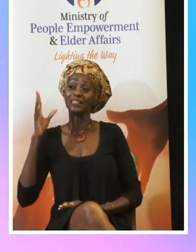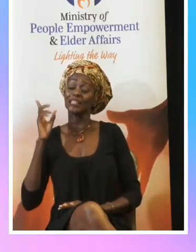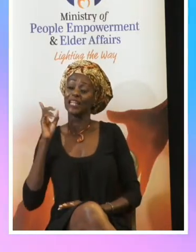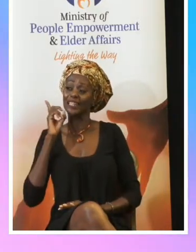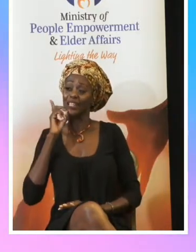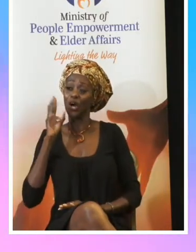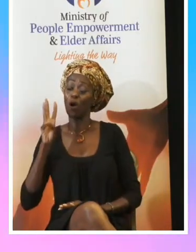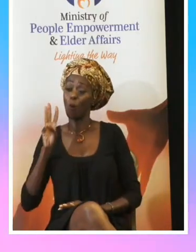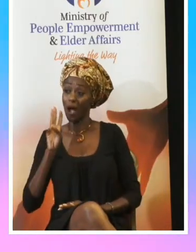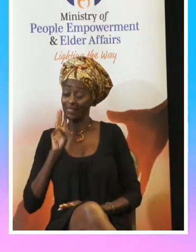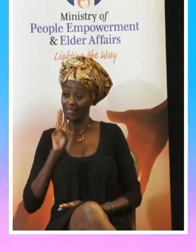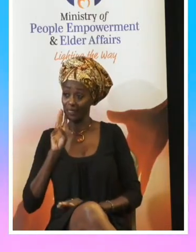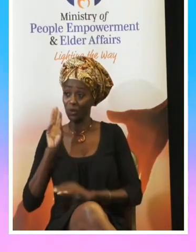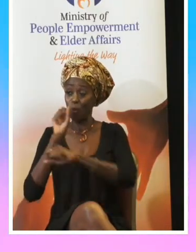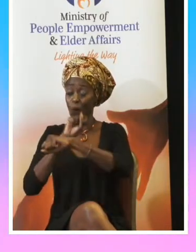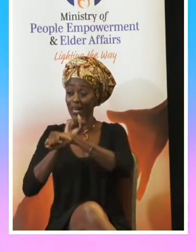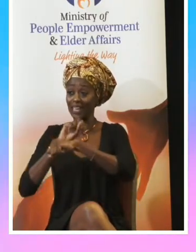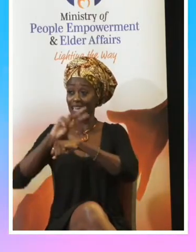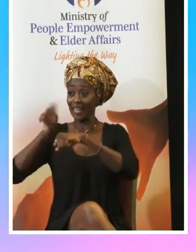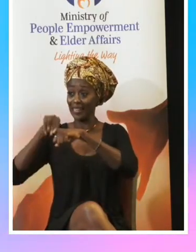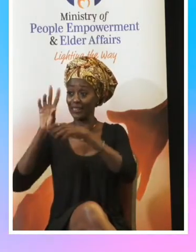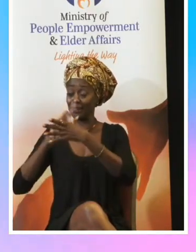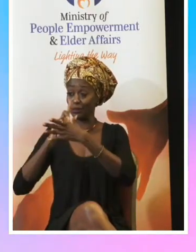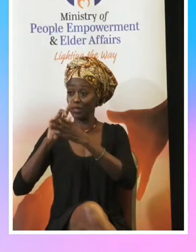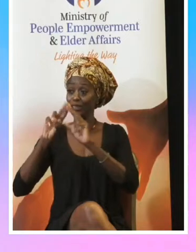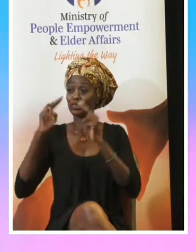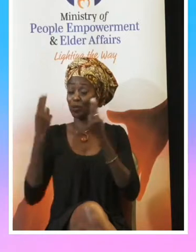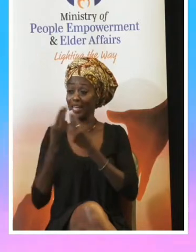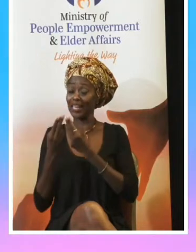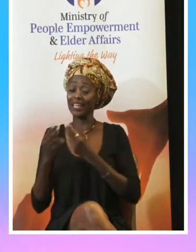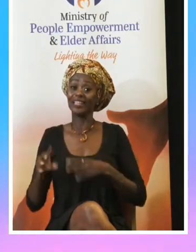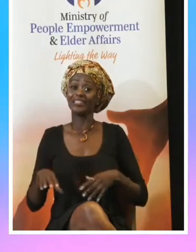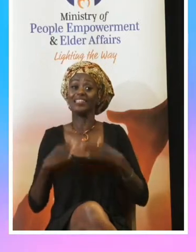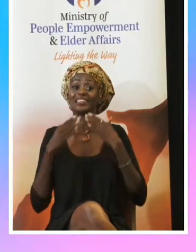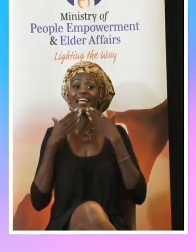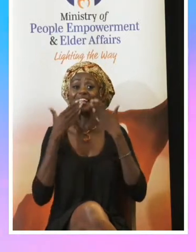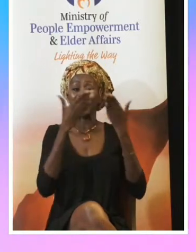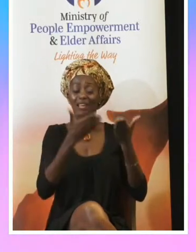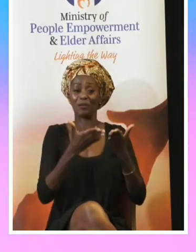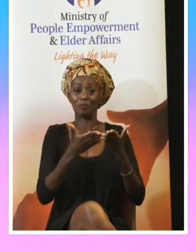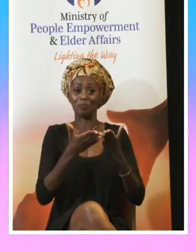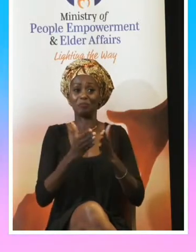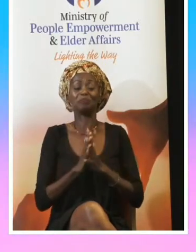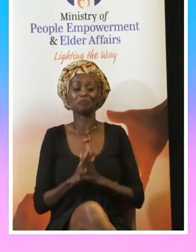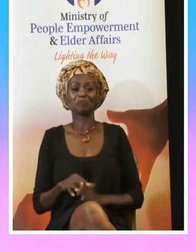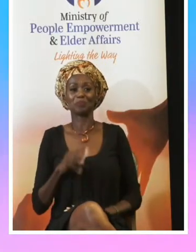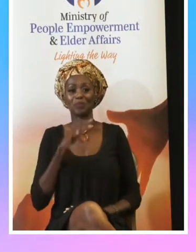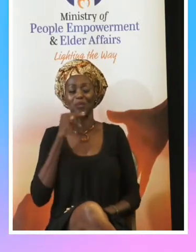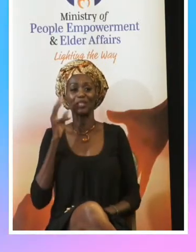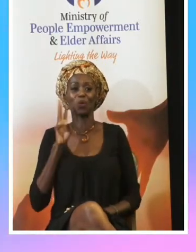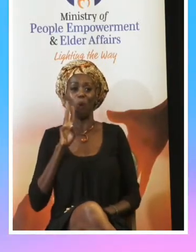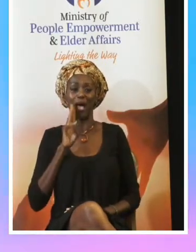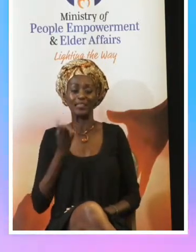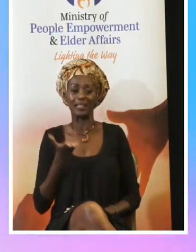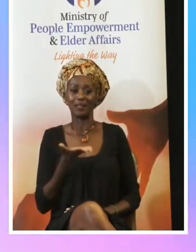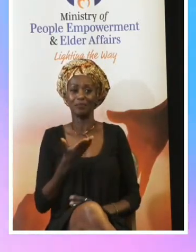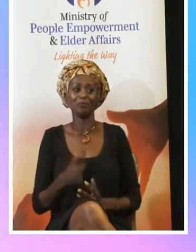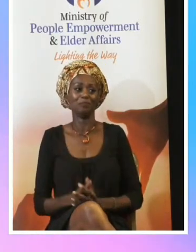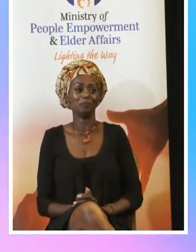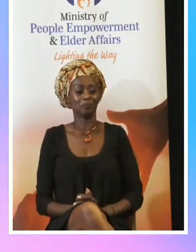a colleague at the National Disabilities Unit, to bring you the vote of thanks. Mrs. Watson.